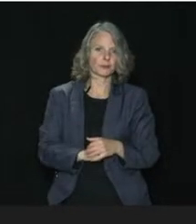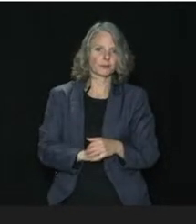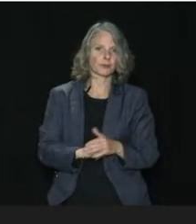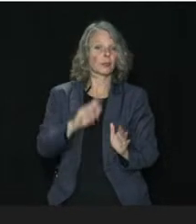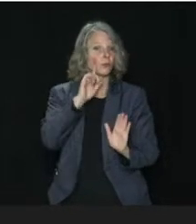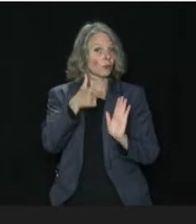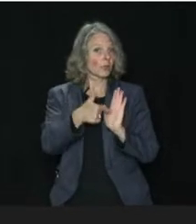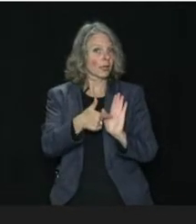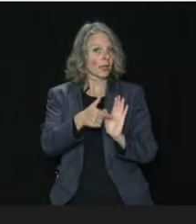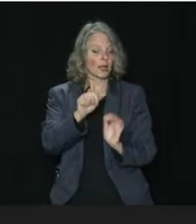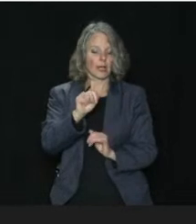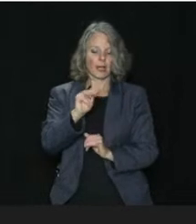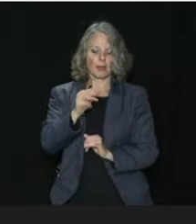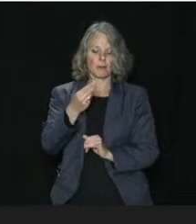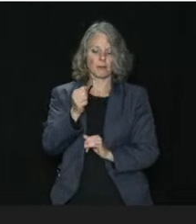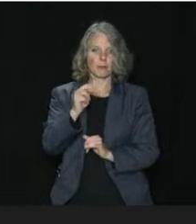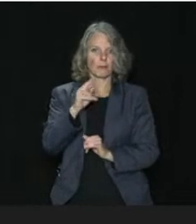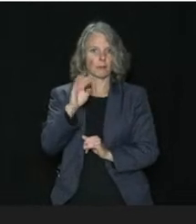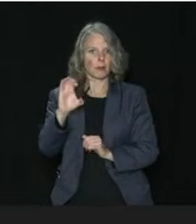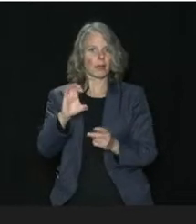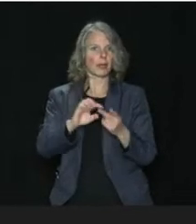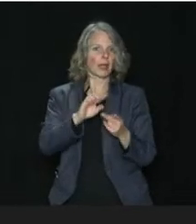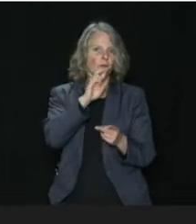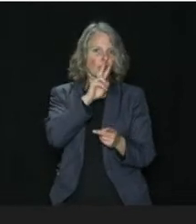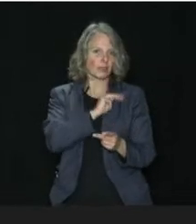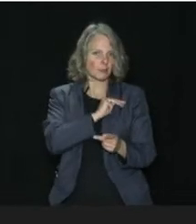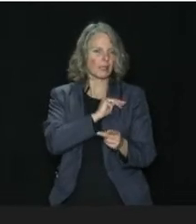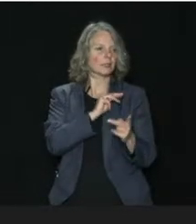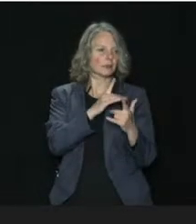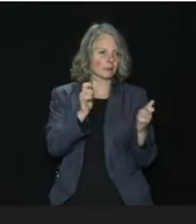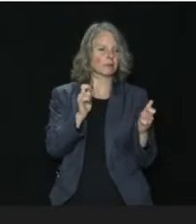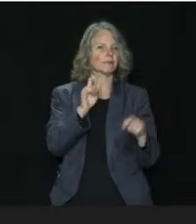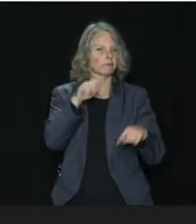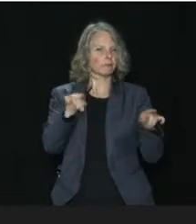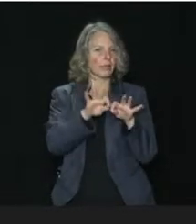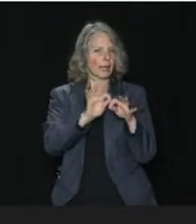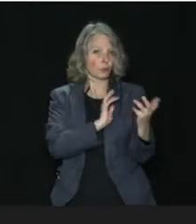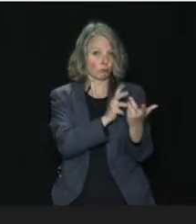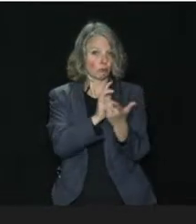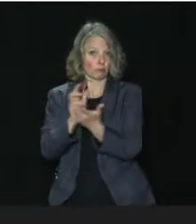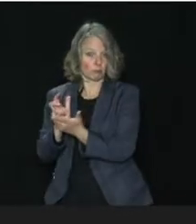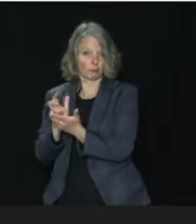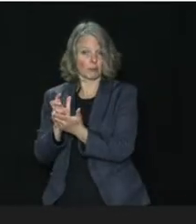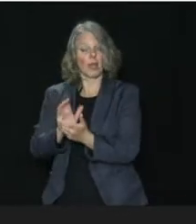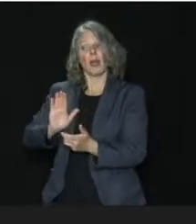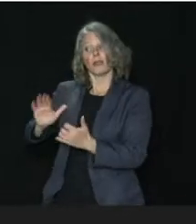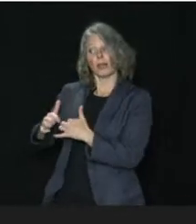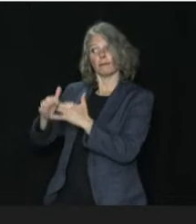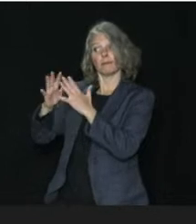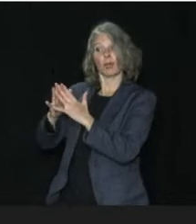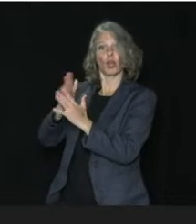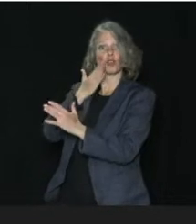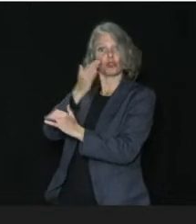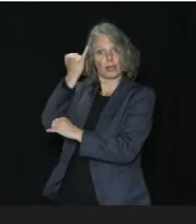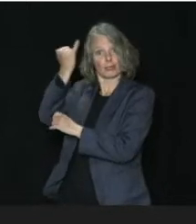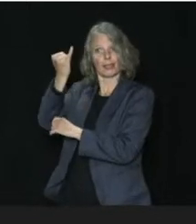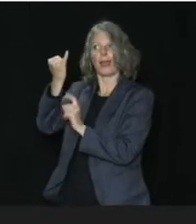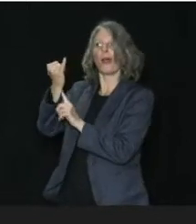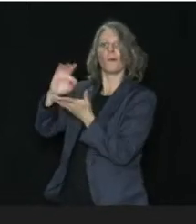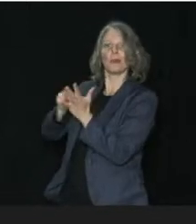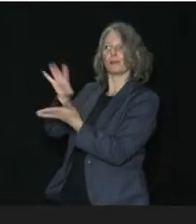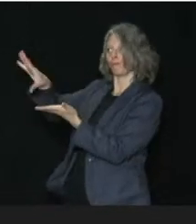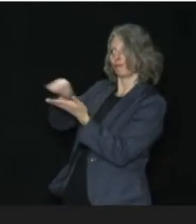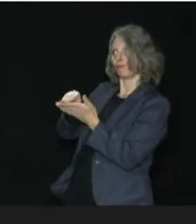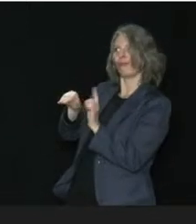from Amharic to Vietnamese. Initiatives like these can inspire all of us to join the